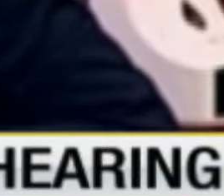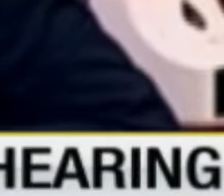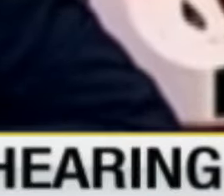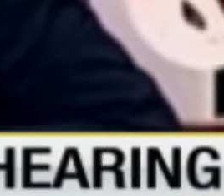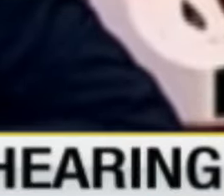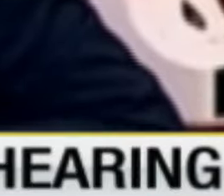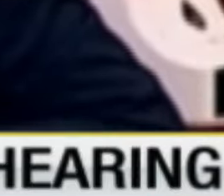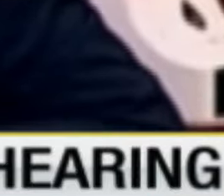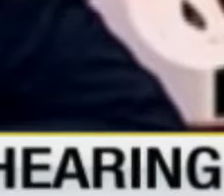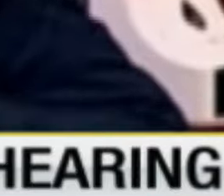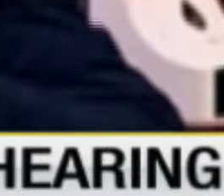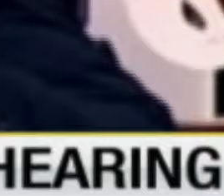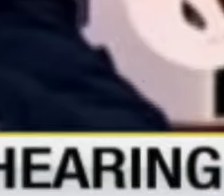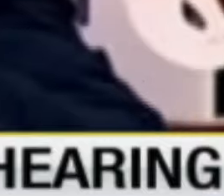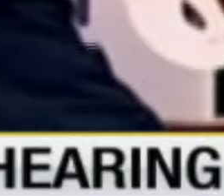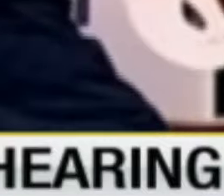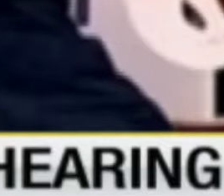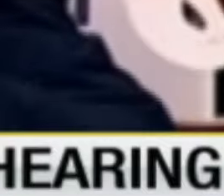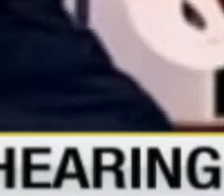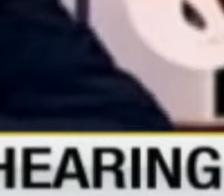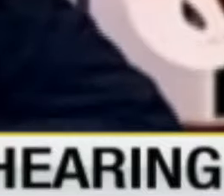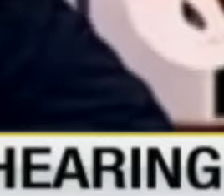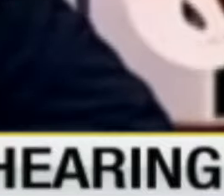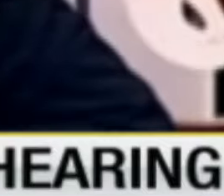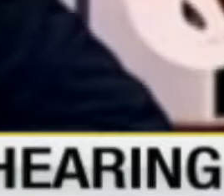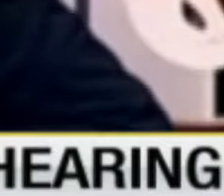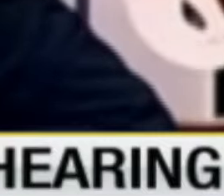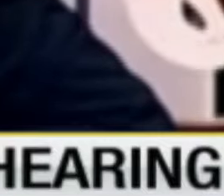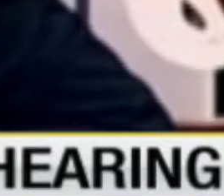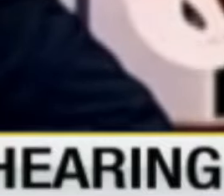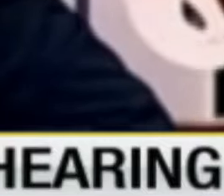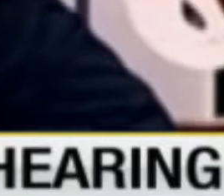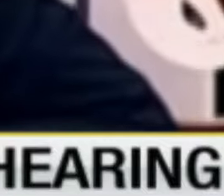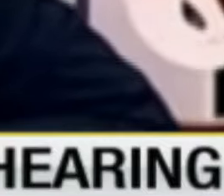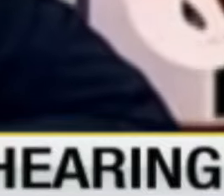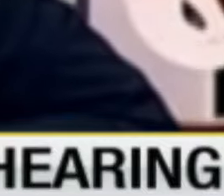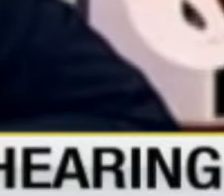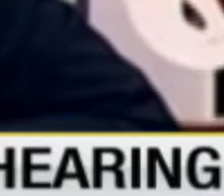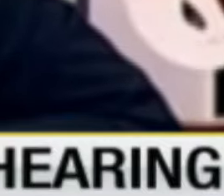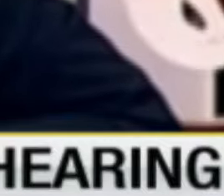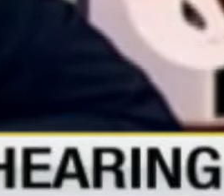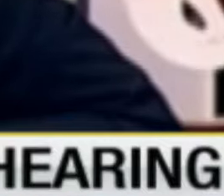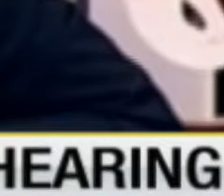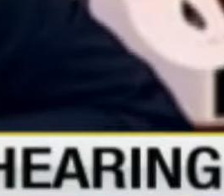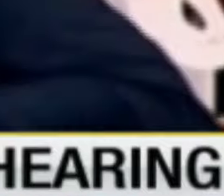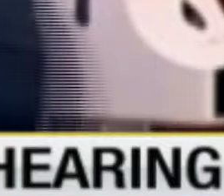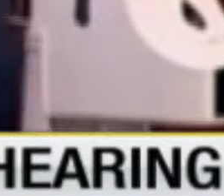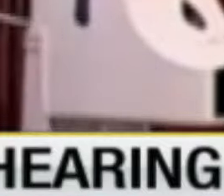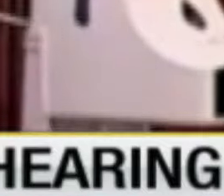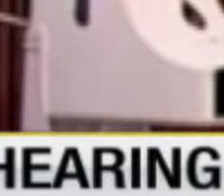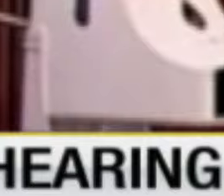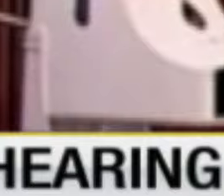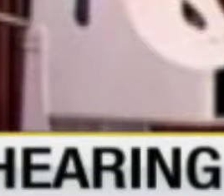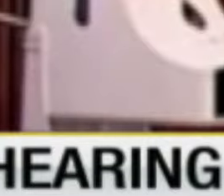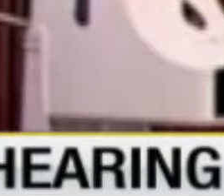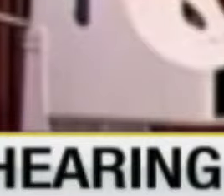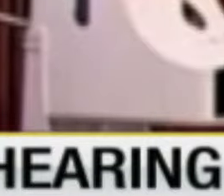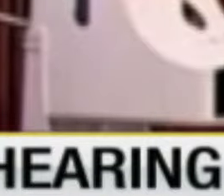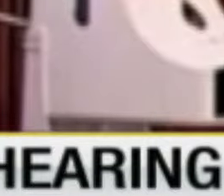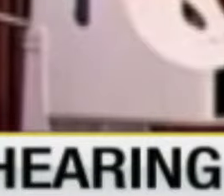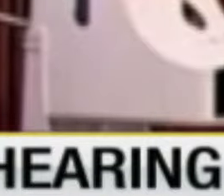has been raised in previous impeachment proceedings. The governor said it wasn't